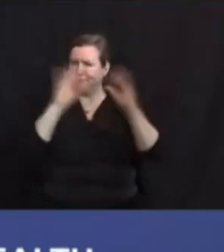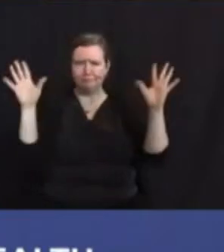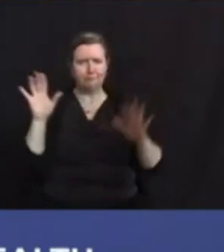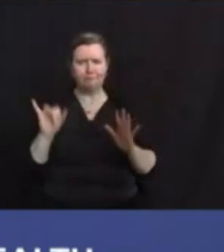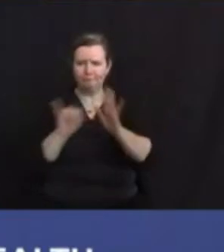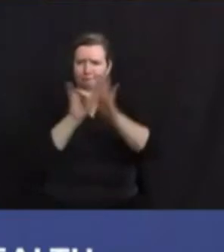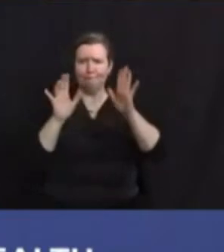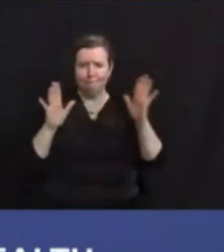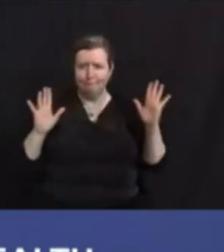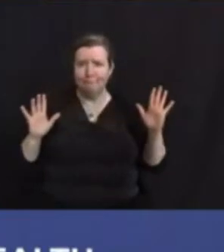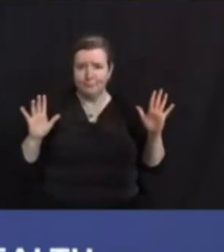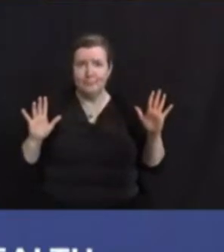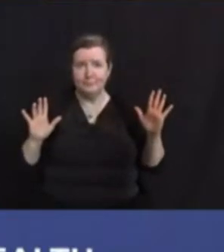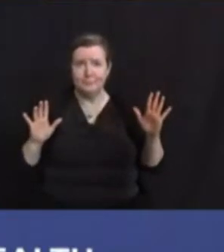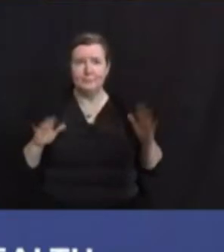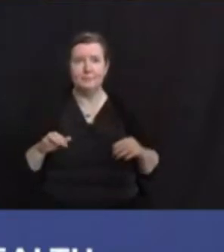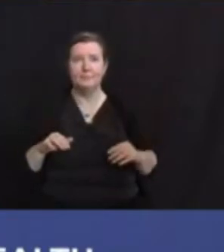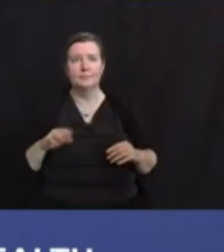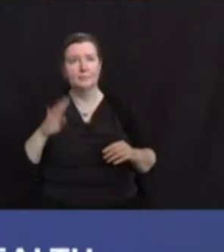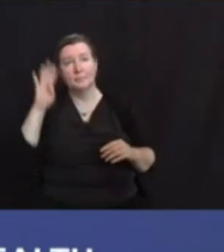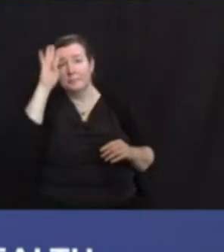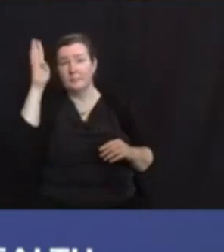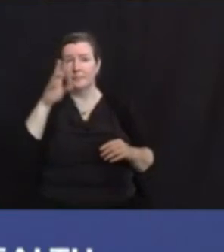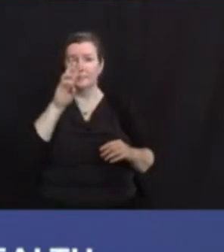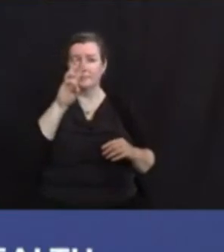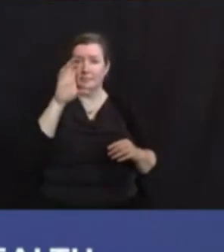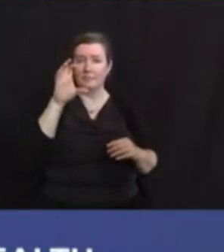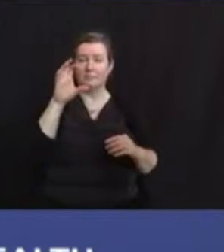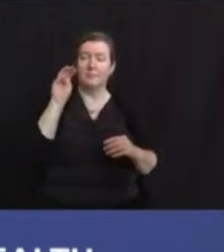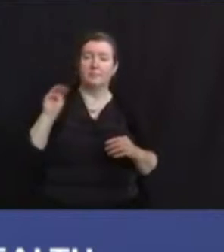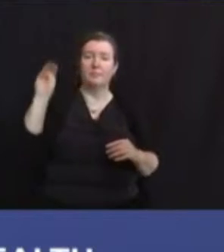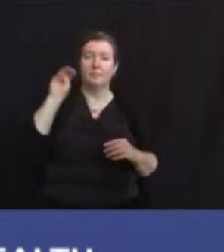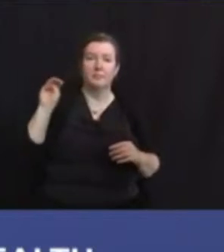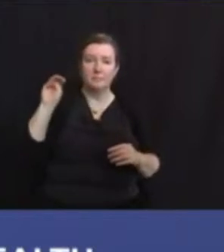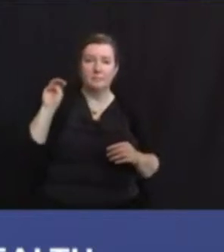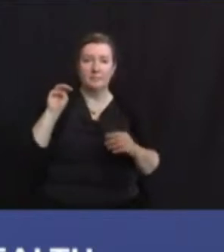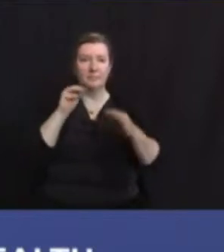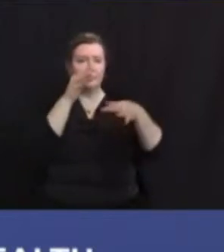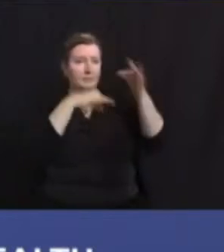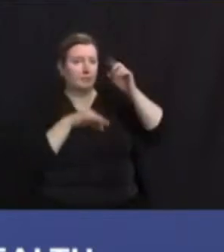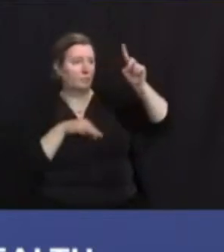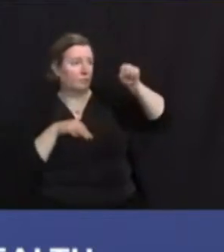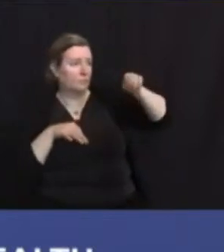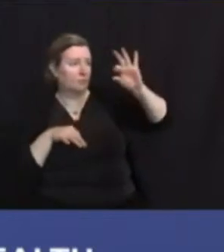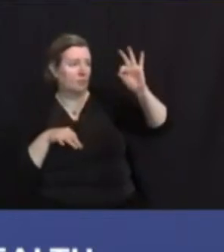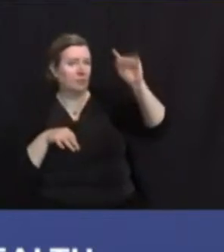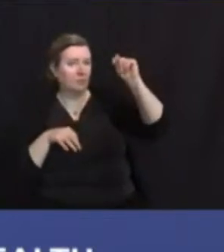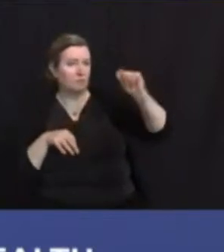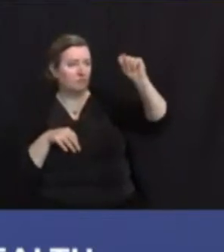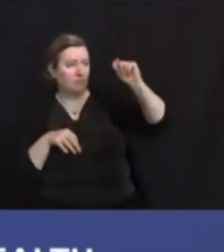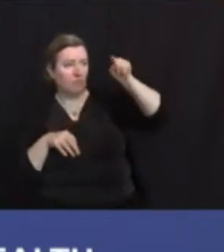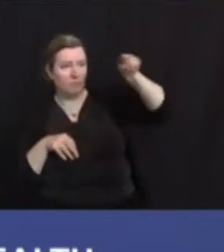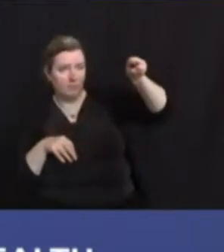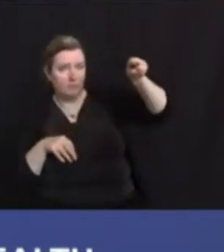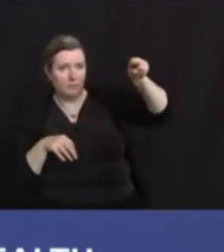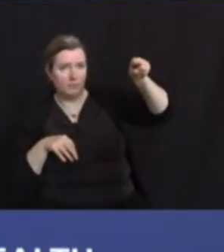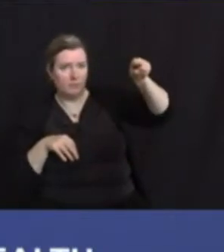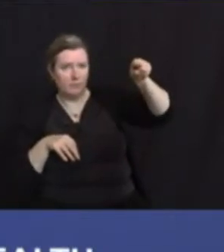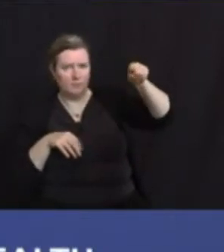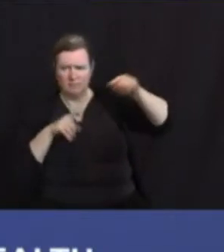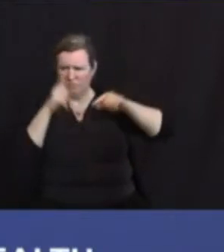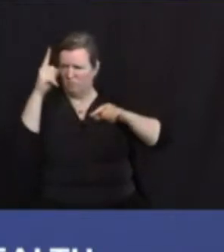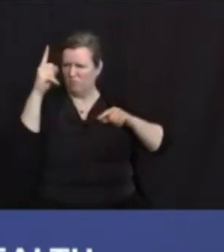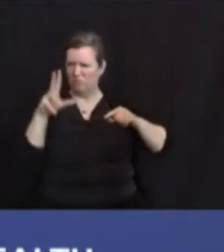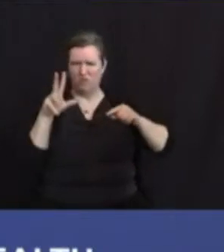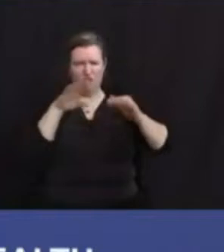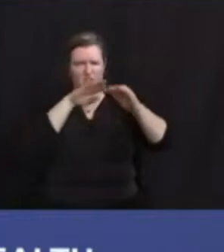are they came up with $600 million versus 1.9 trillion, so less than a third. I do know one of the gaps was state